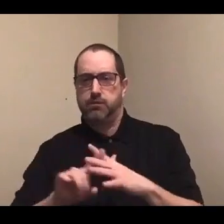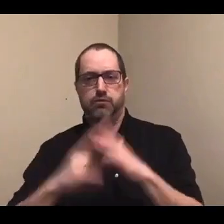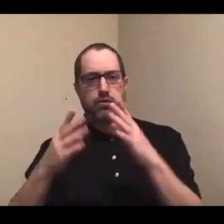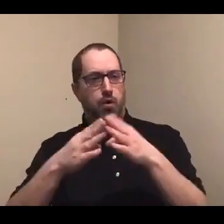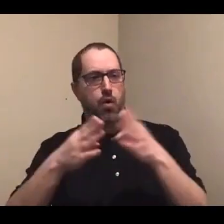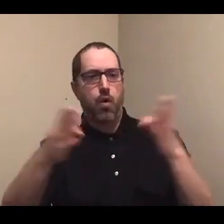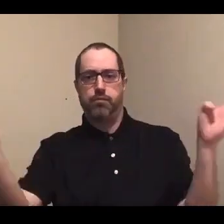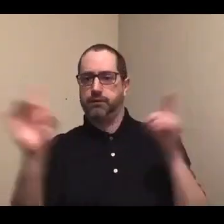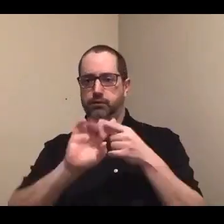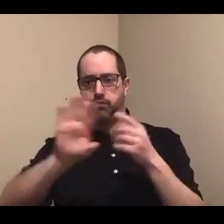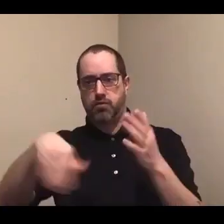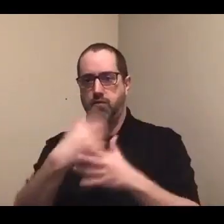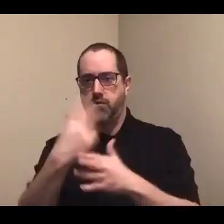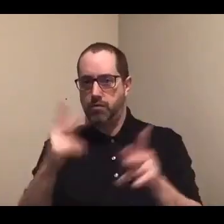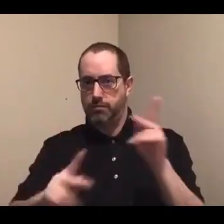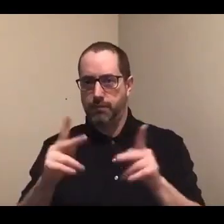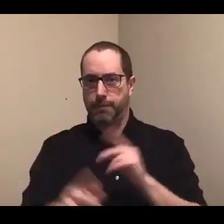public.